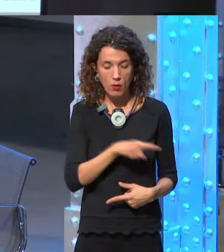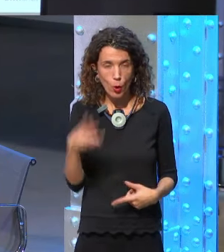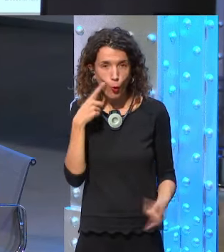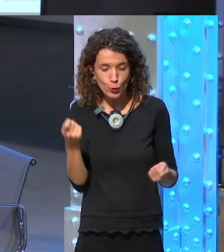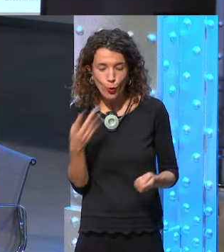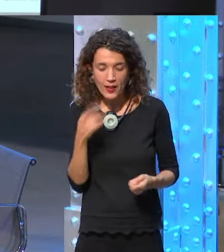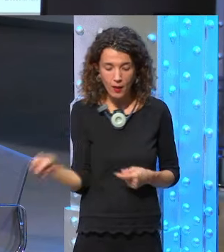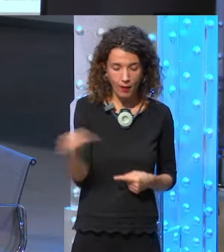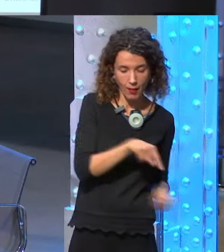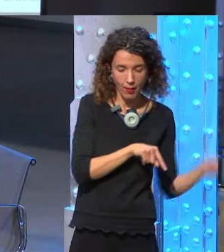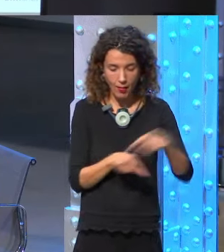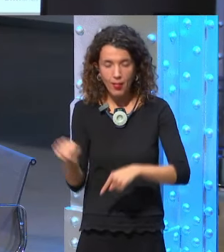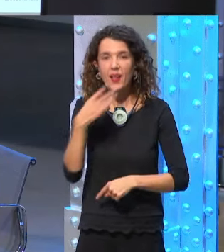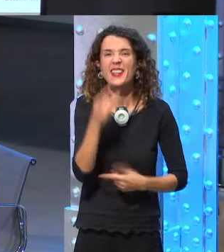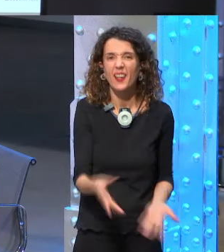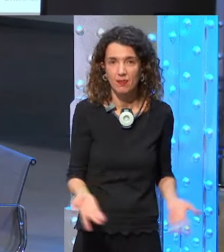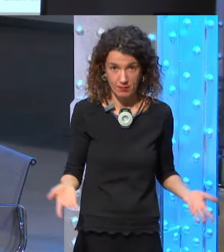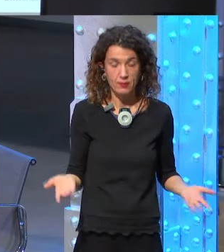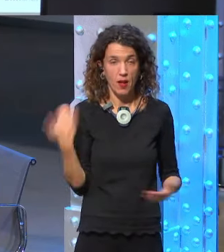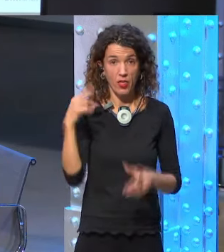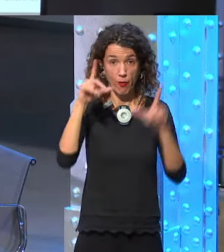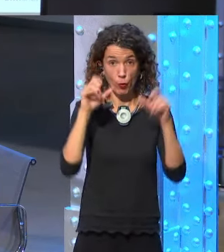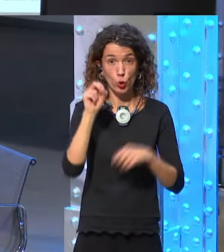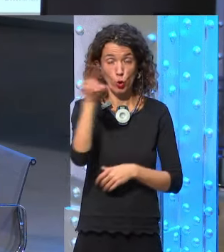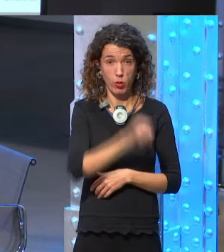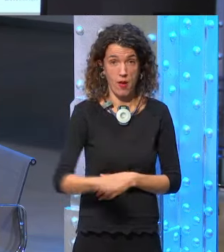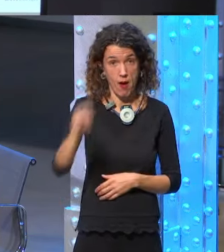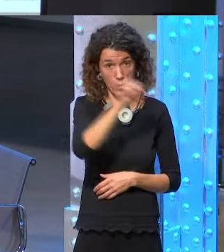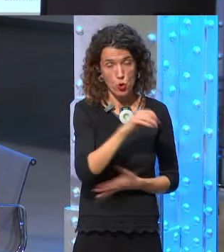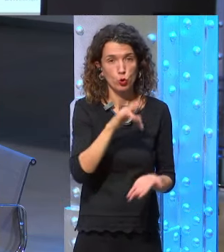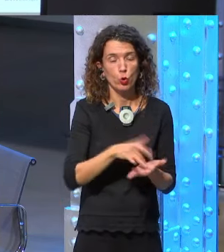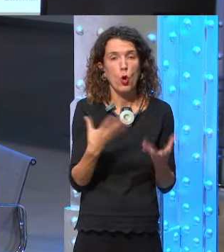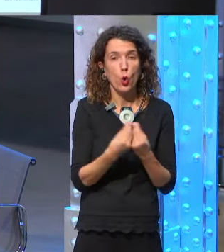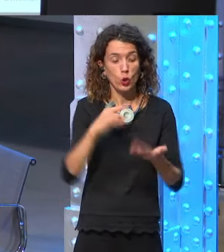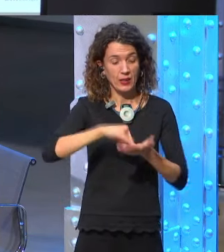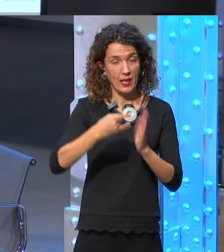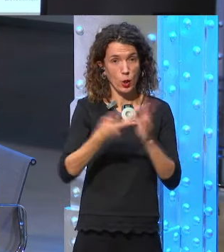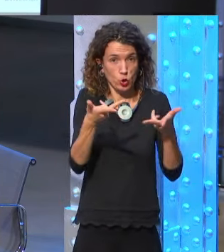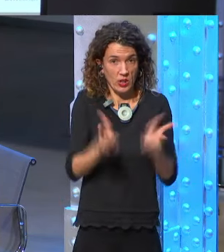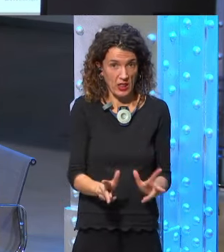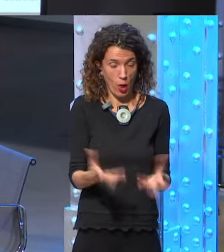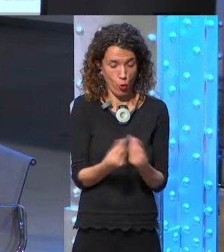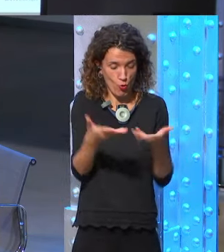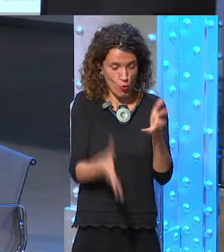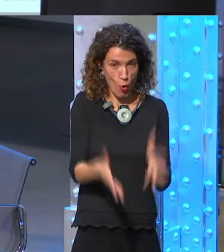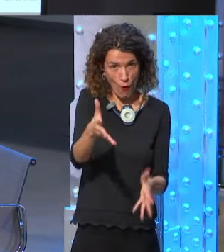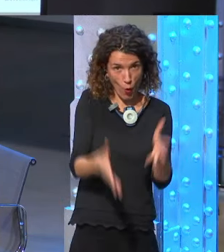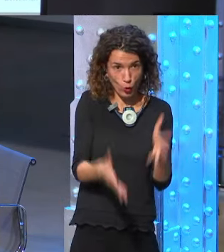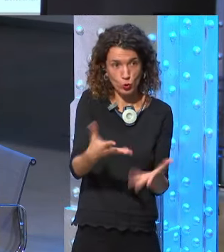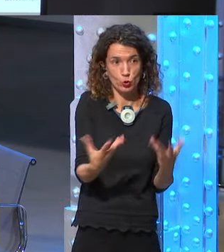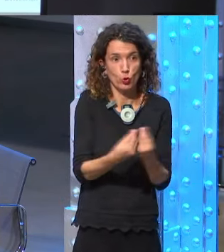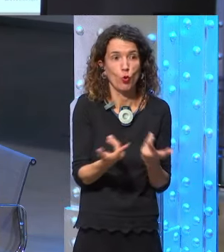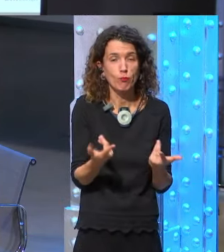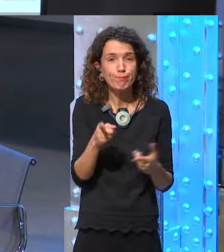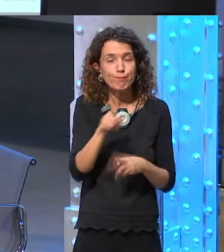shot about 12 years ago with our technician sitting on the robot and opening the question, well, who is actually in control?